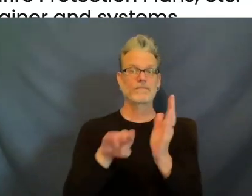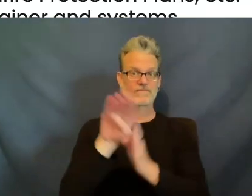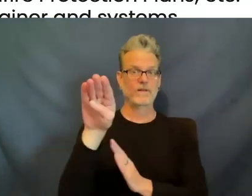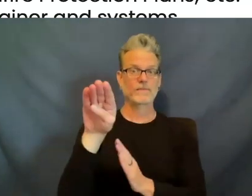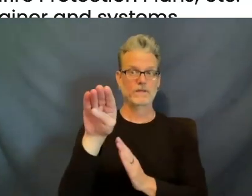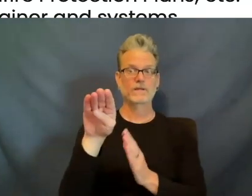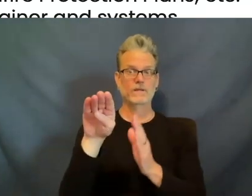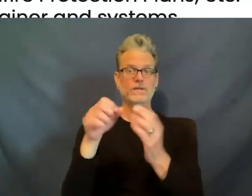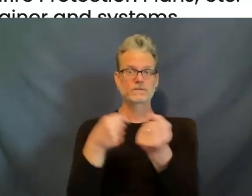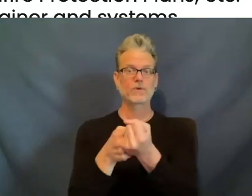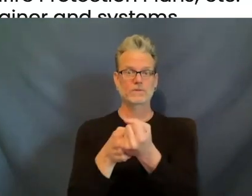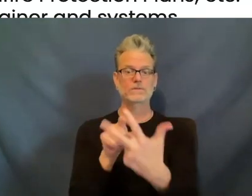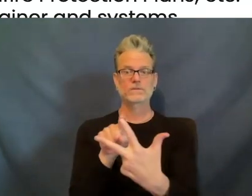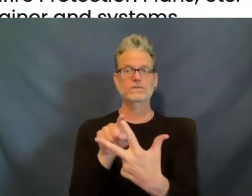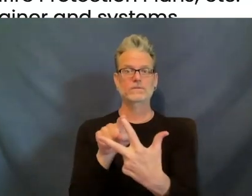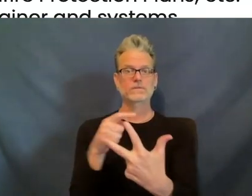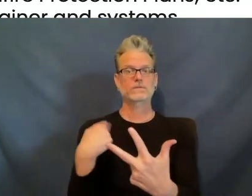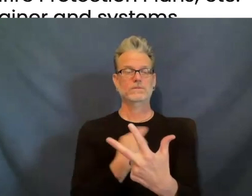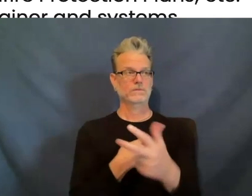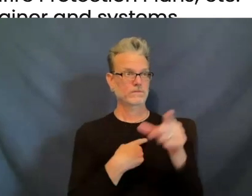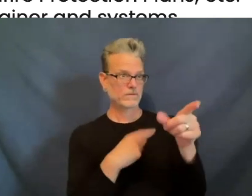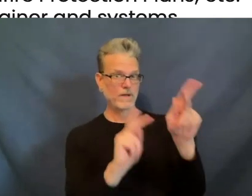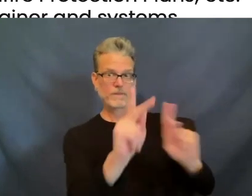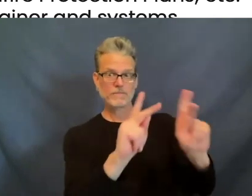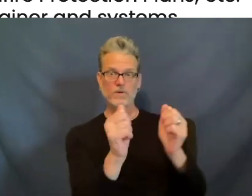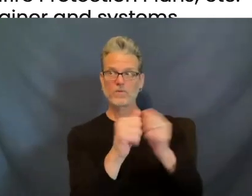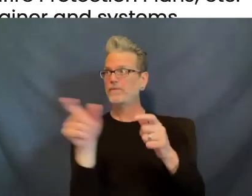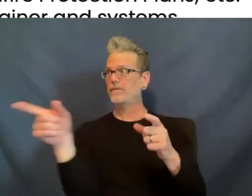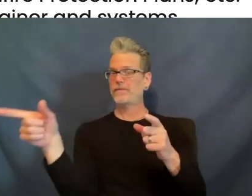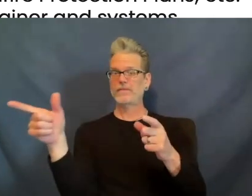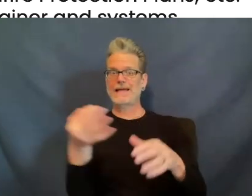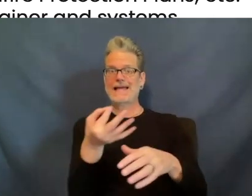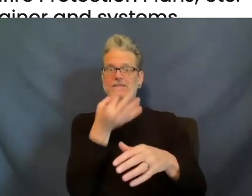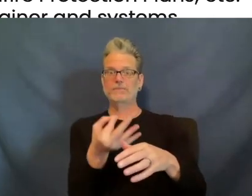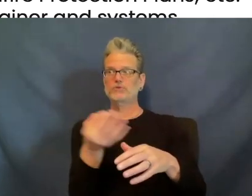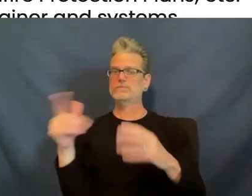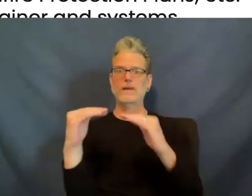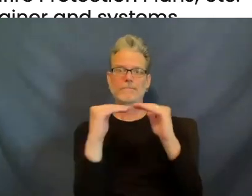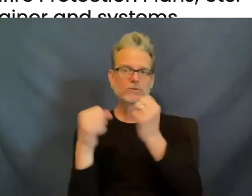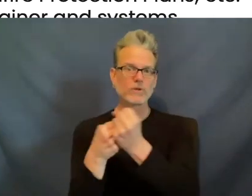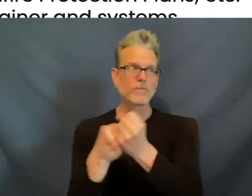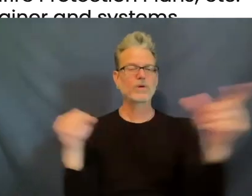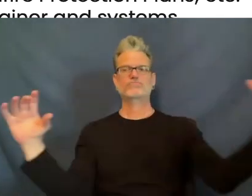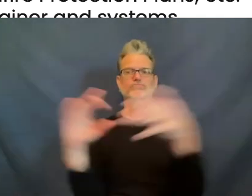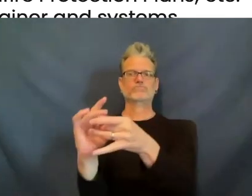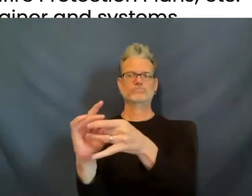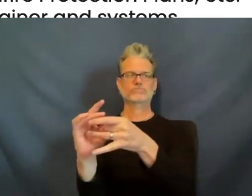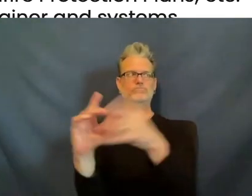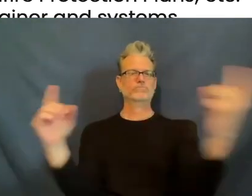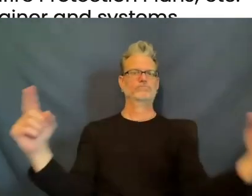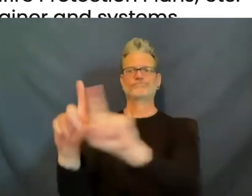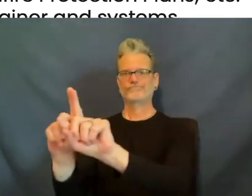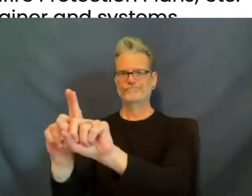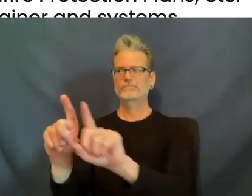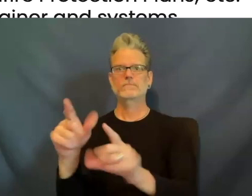program development support where we're connecting folks with subject matter experts, peer support around starting or growing their